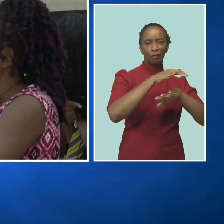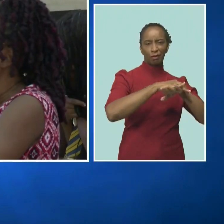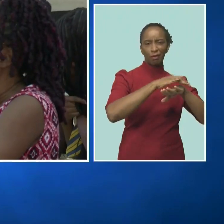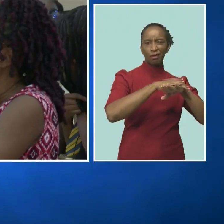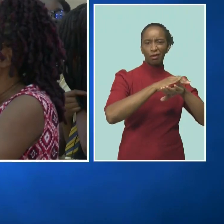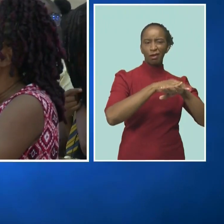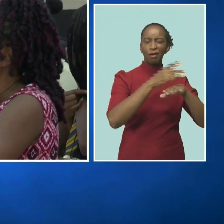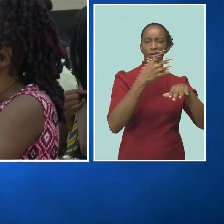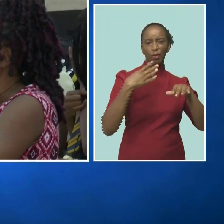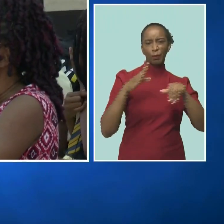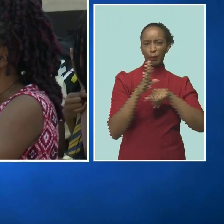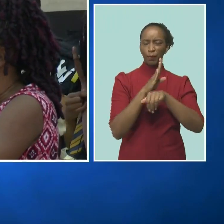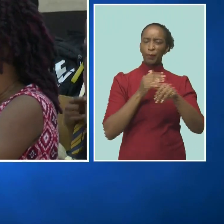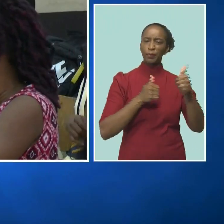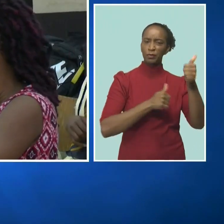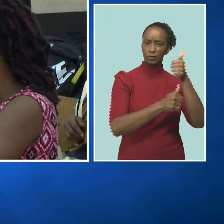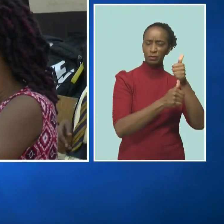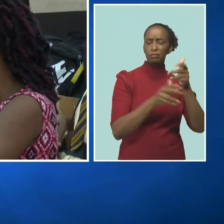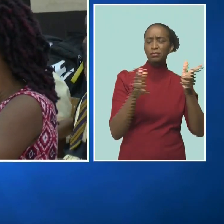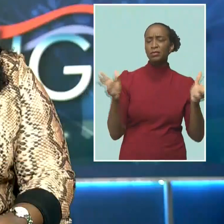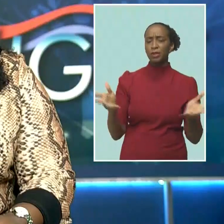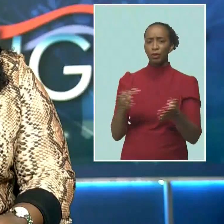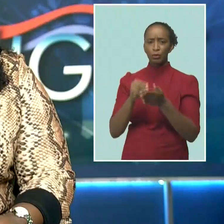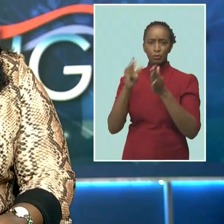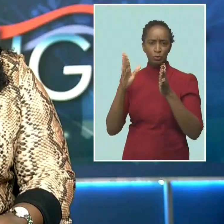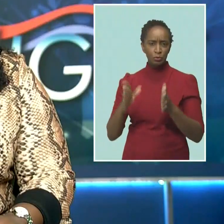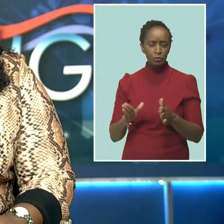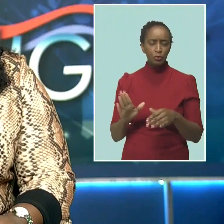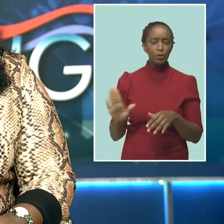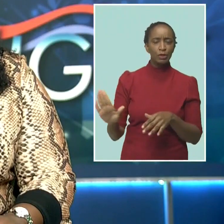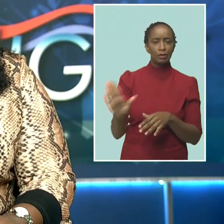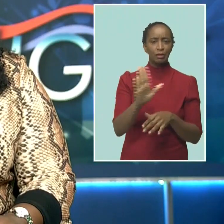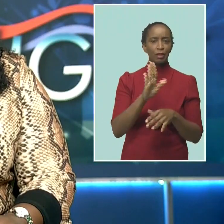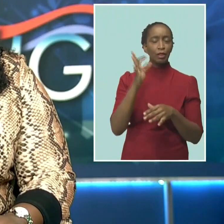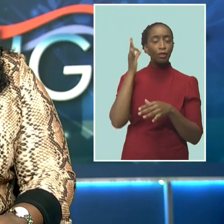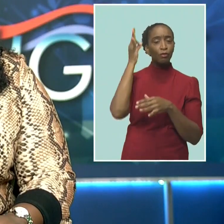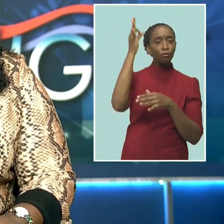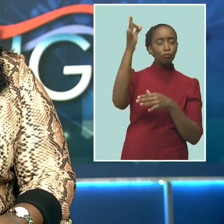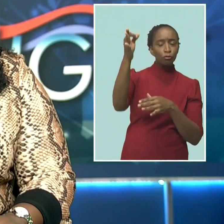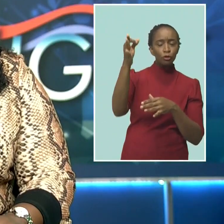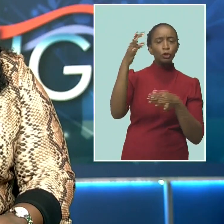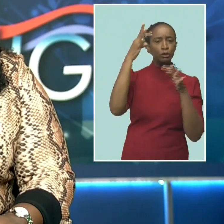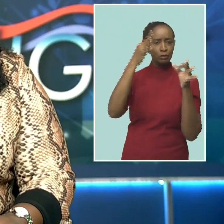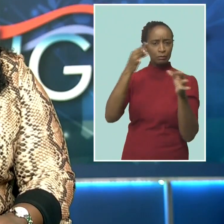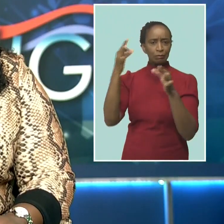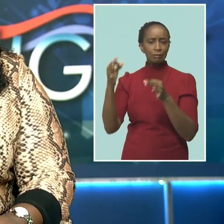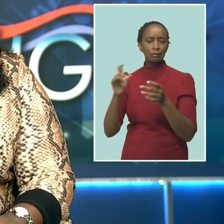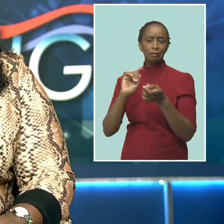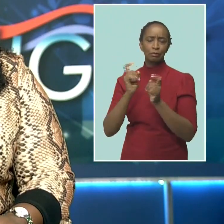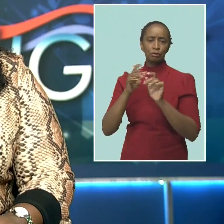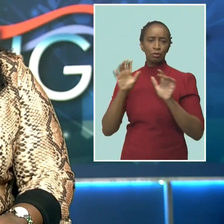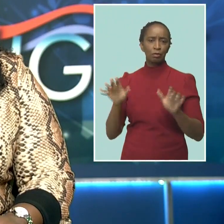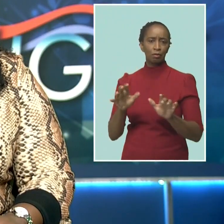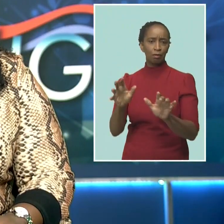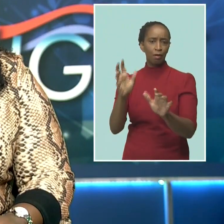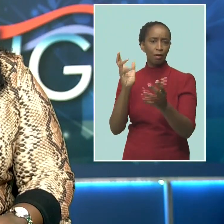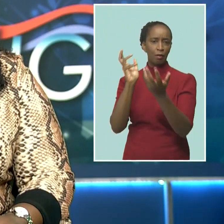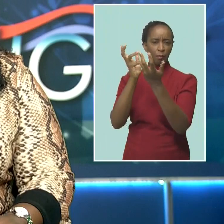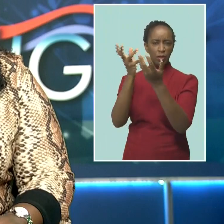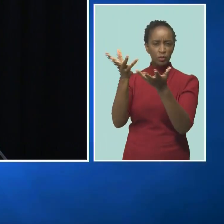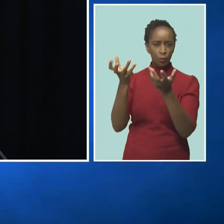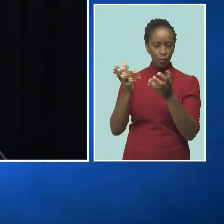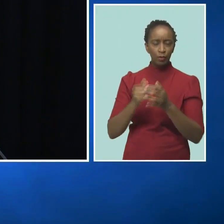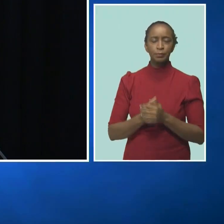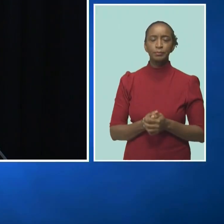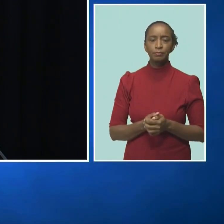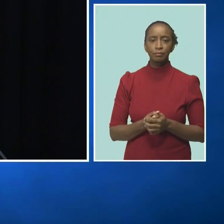he urges students to craft a future for themselves and to see the rest of the world as their destination for success. We